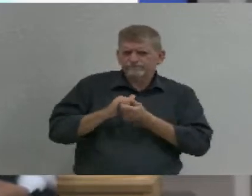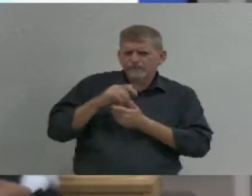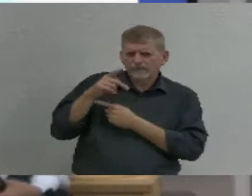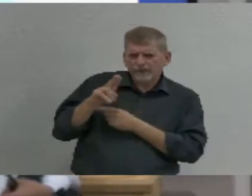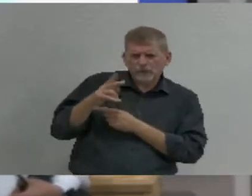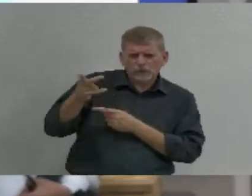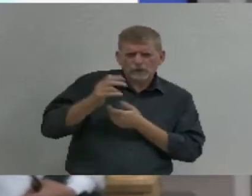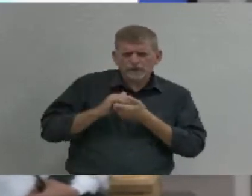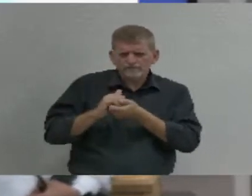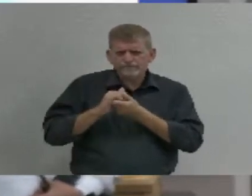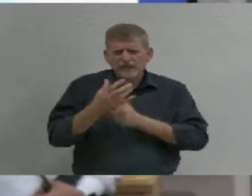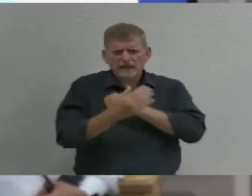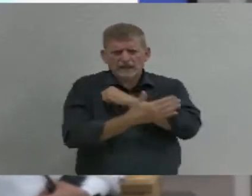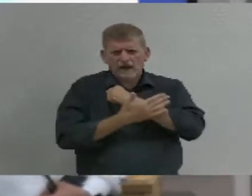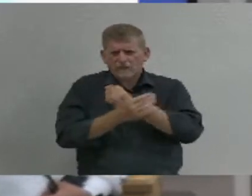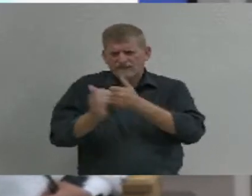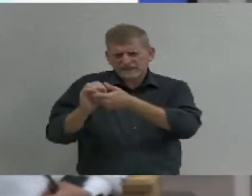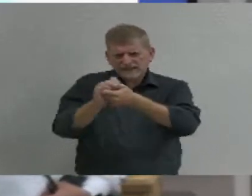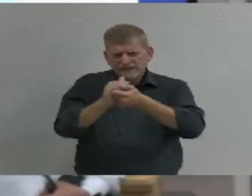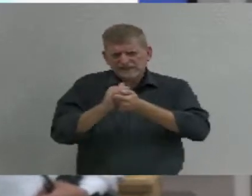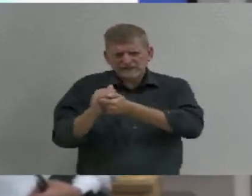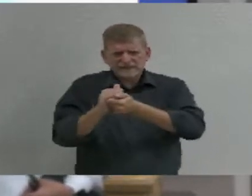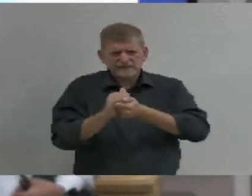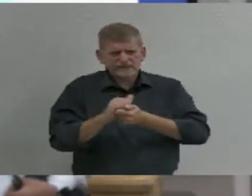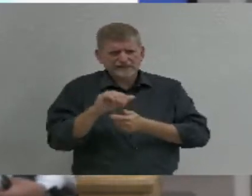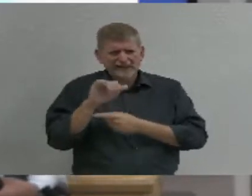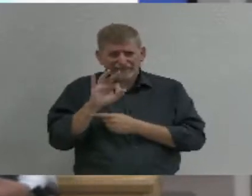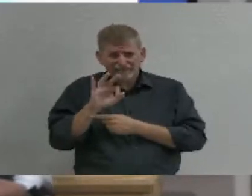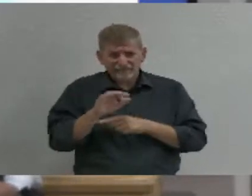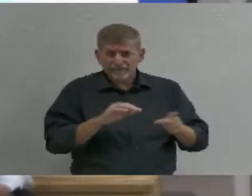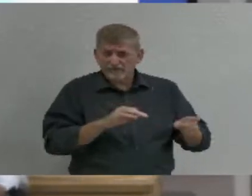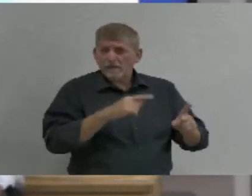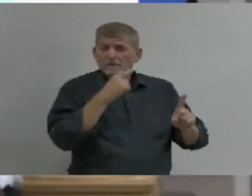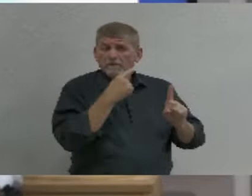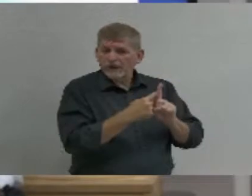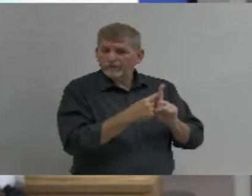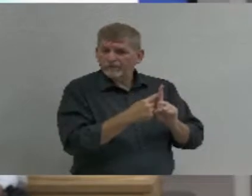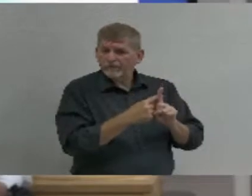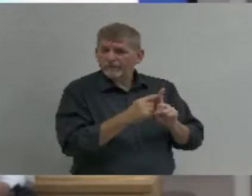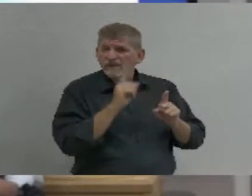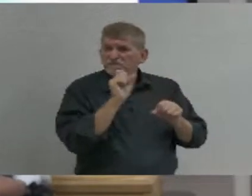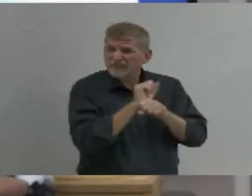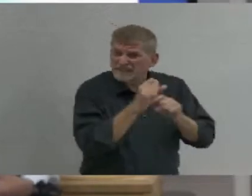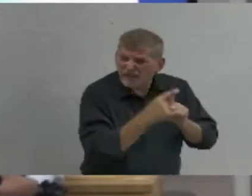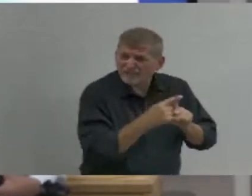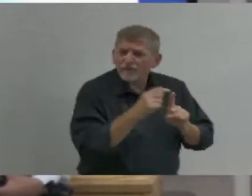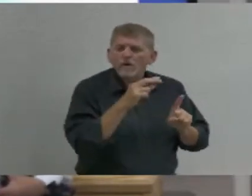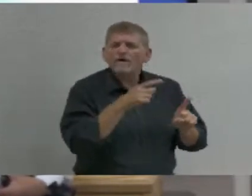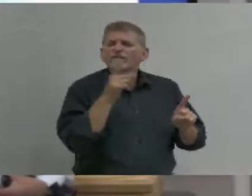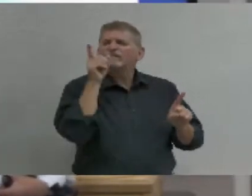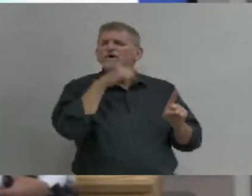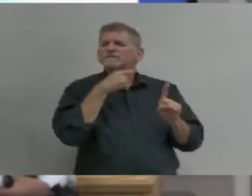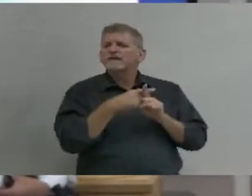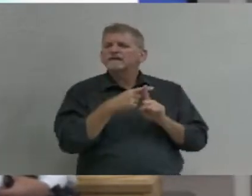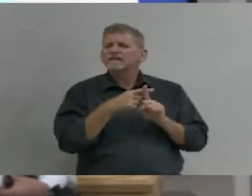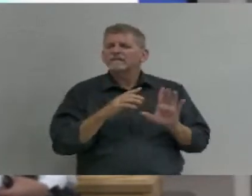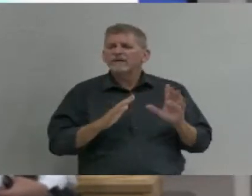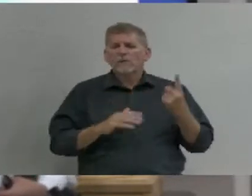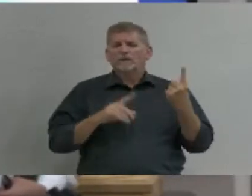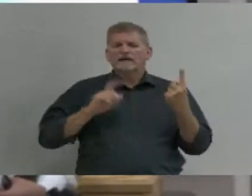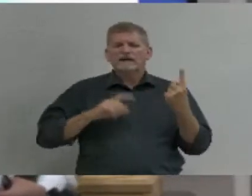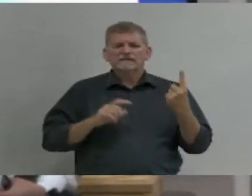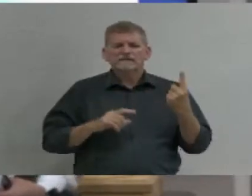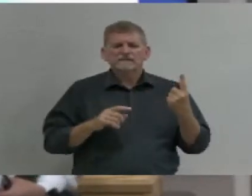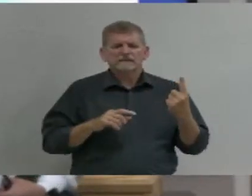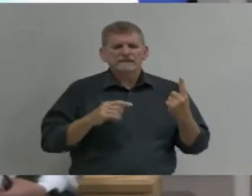really positive or these false positives? So if I can put that together and get the approval of the state,